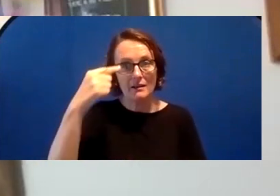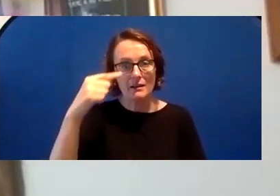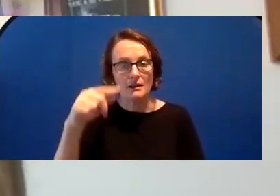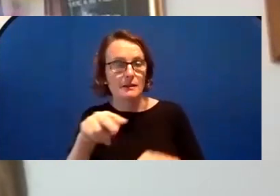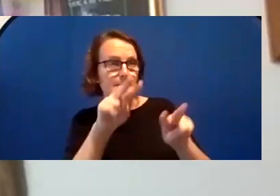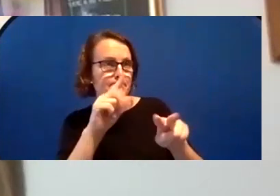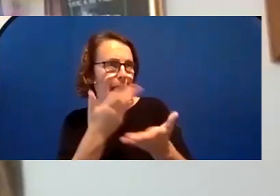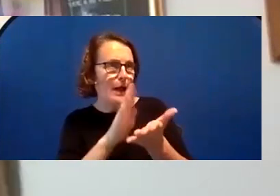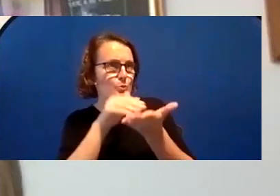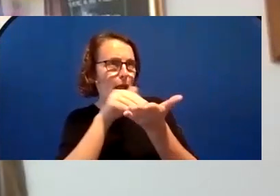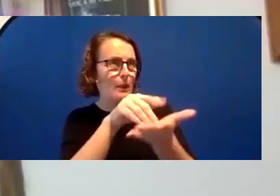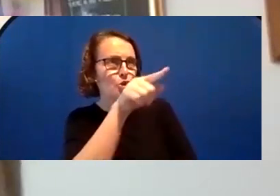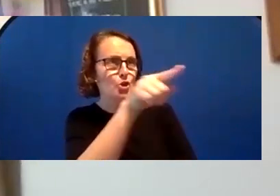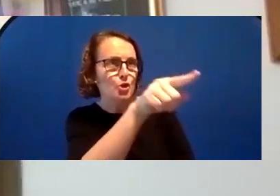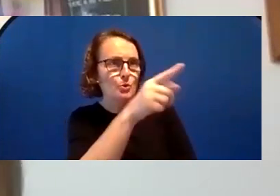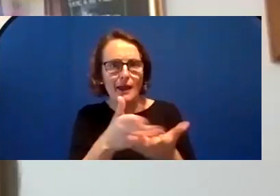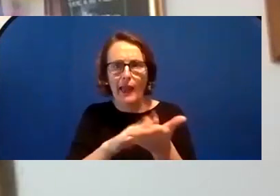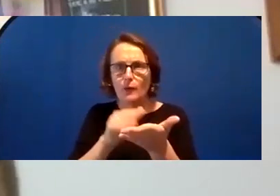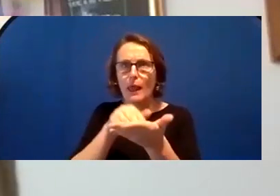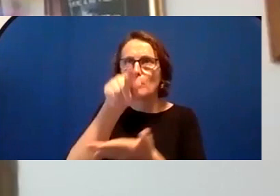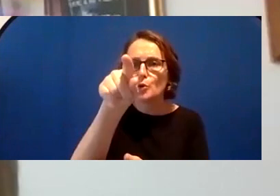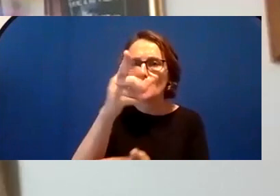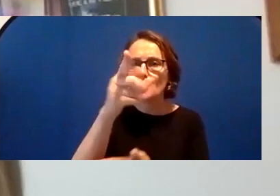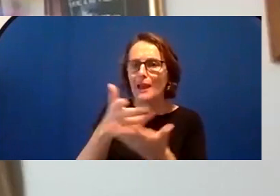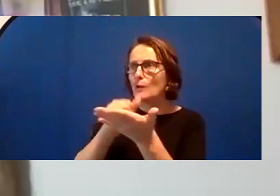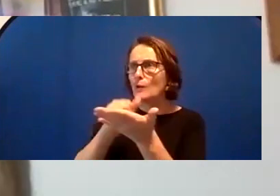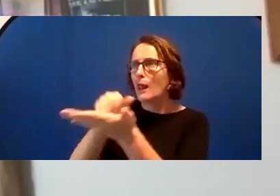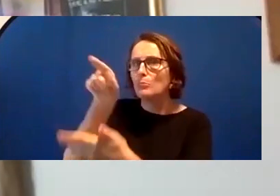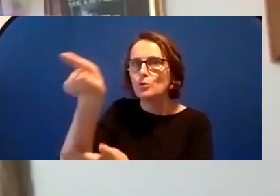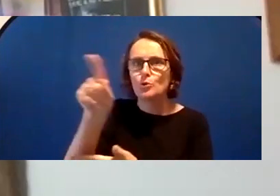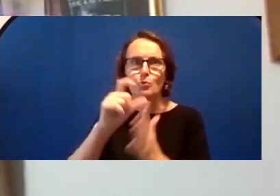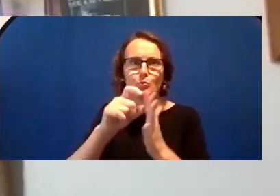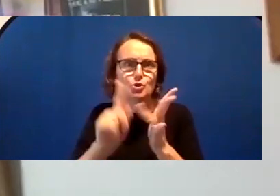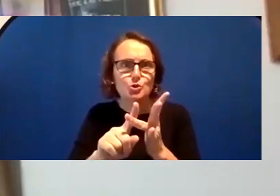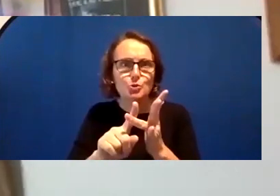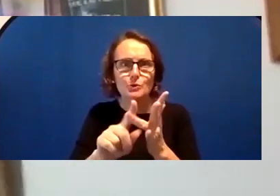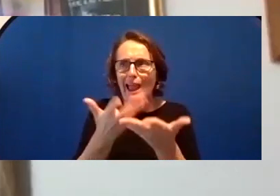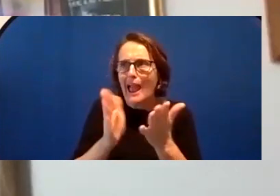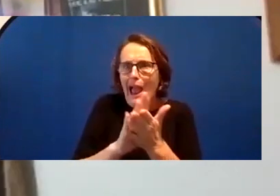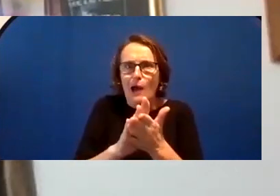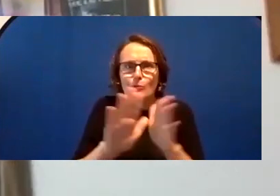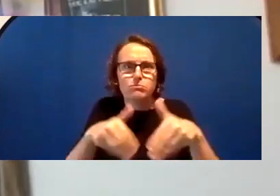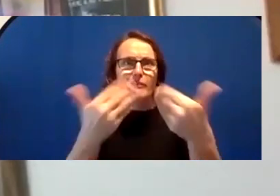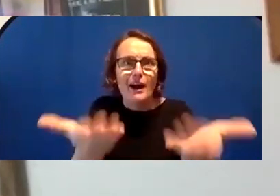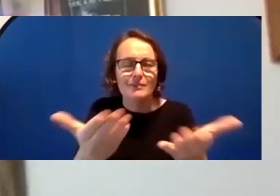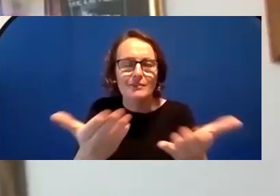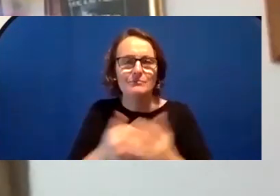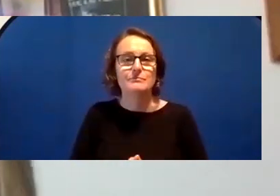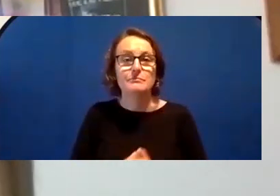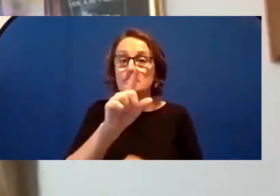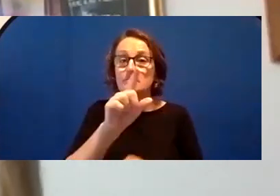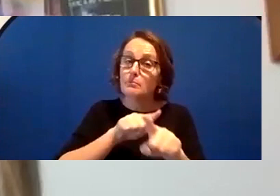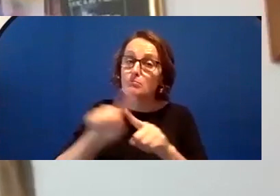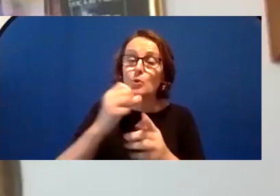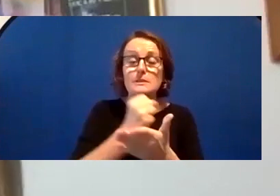support others. How can we help? What can we do? What's needed? The most important thing you